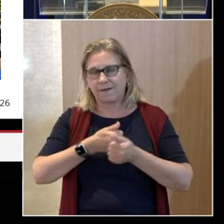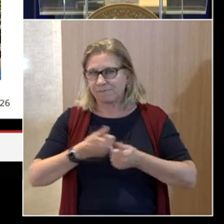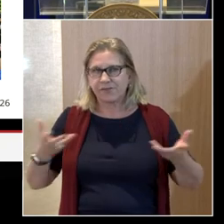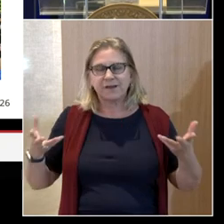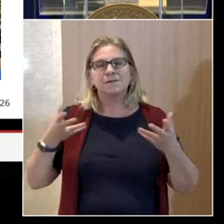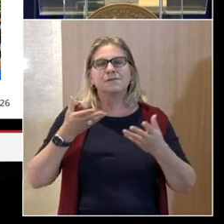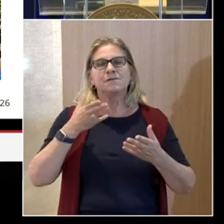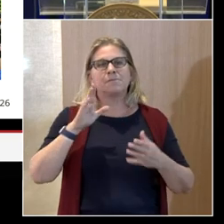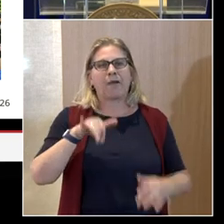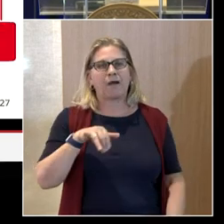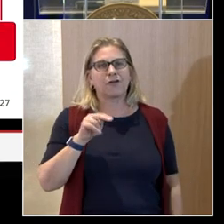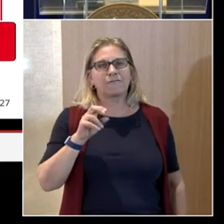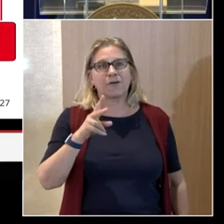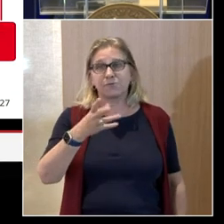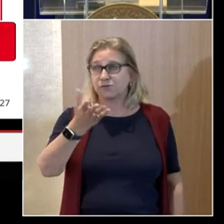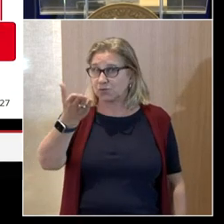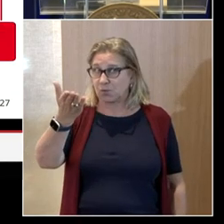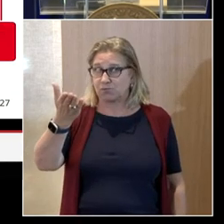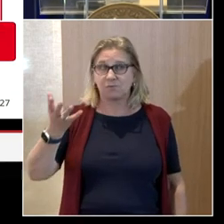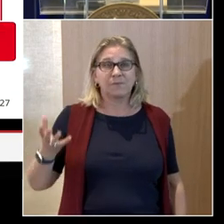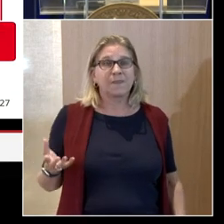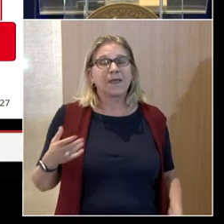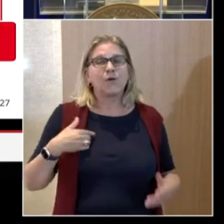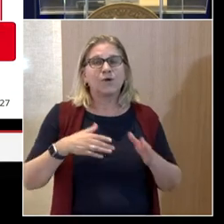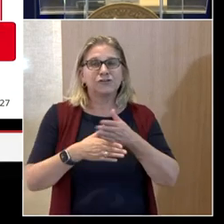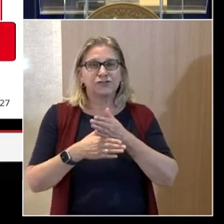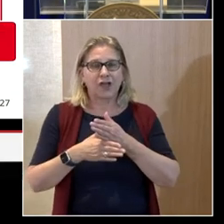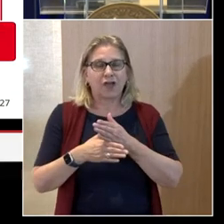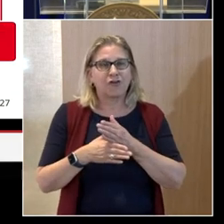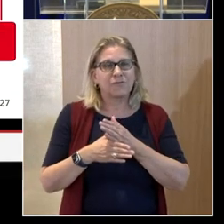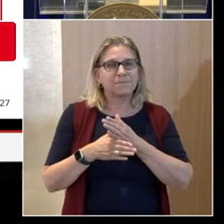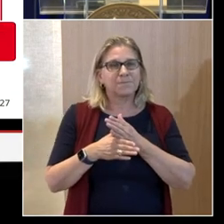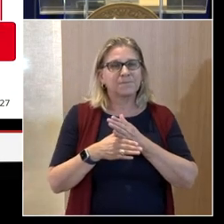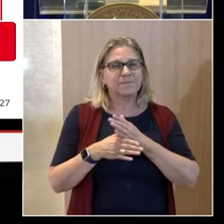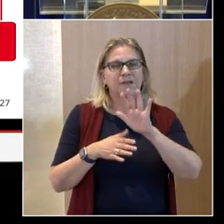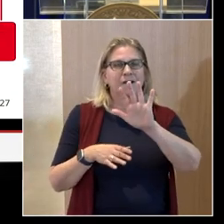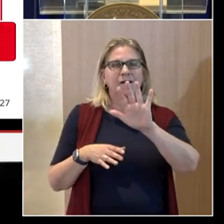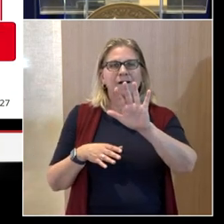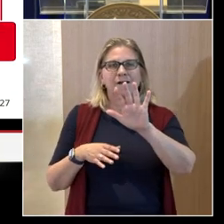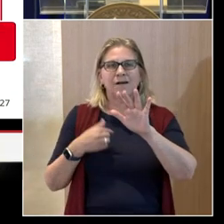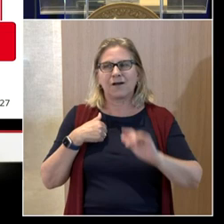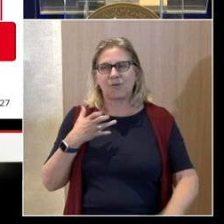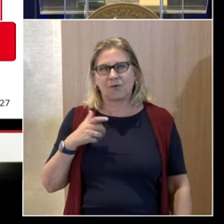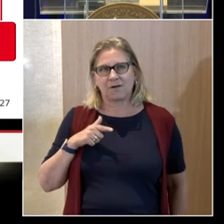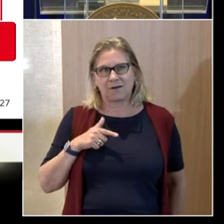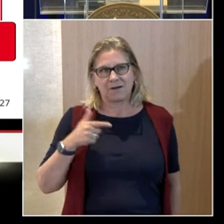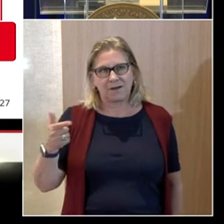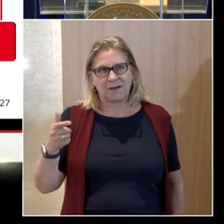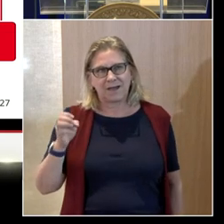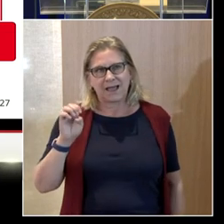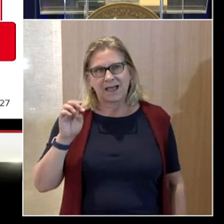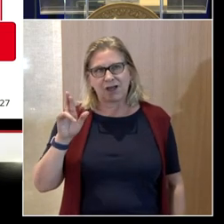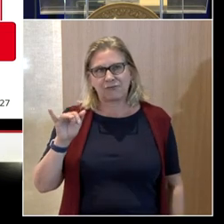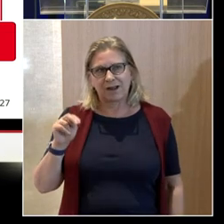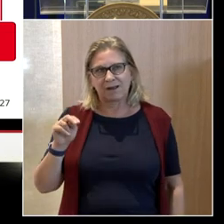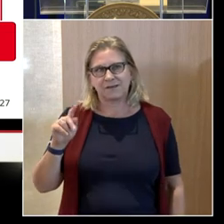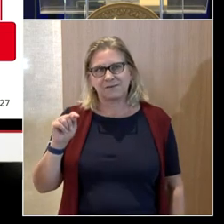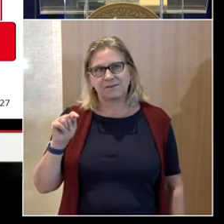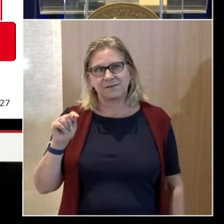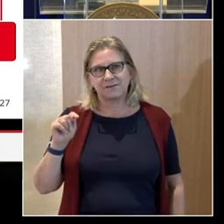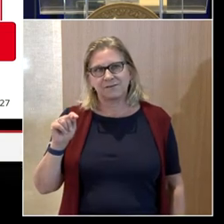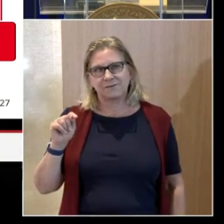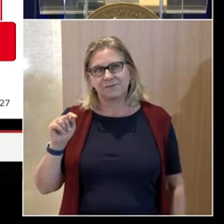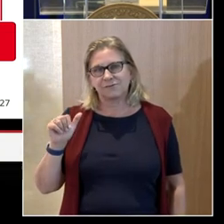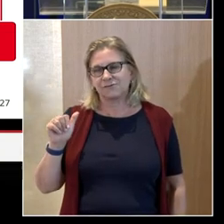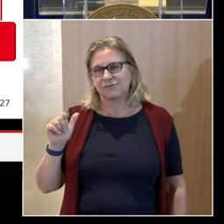so with that, I just want to share a little, I want to actually pass it to Erin Talkington, who's from RC Elko, she's a managing